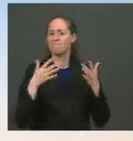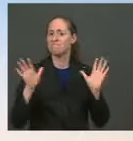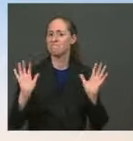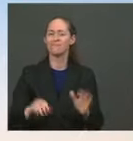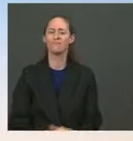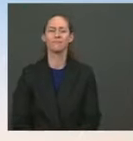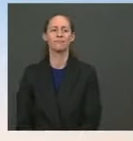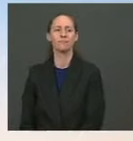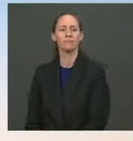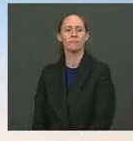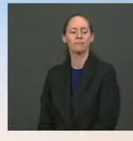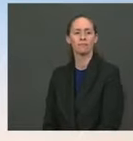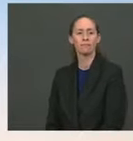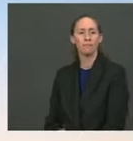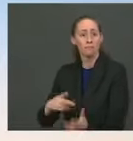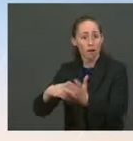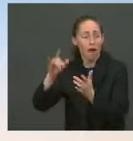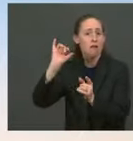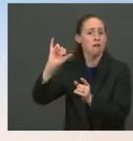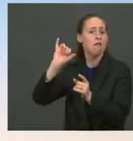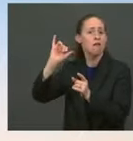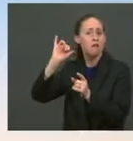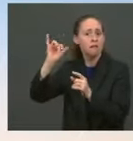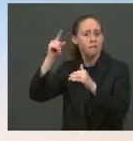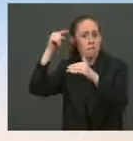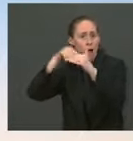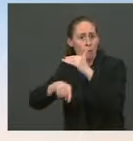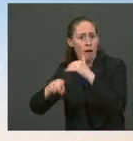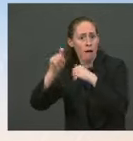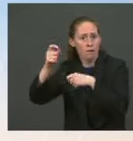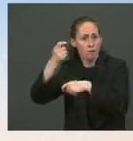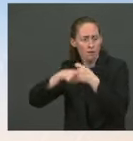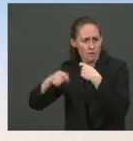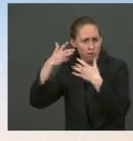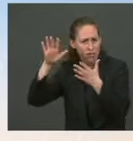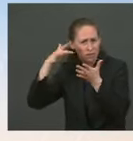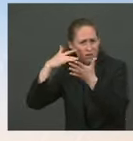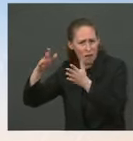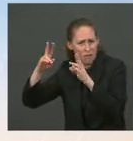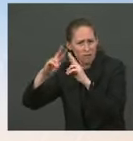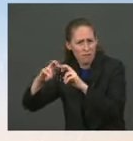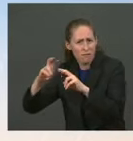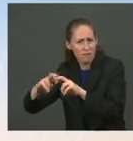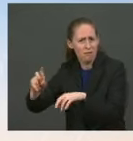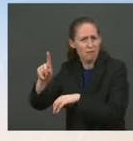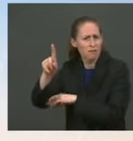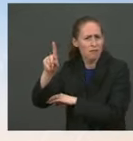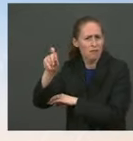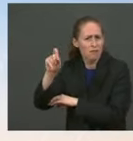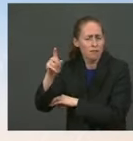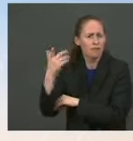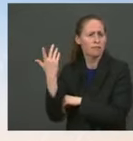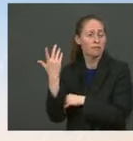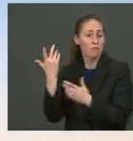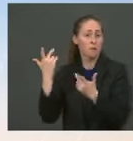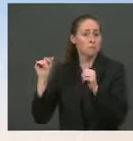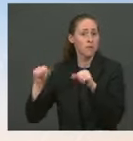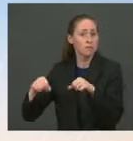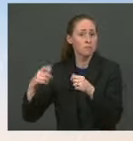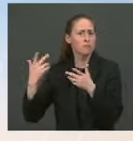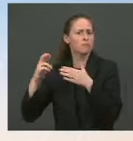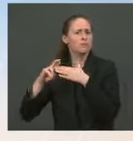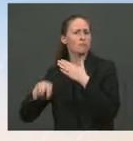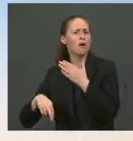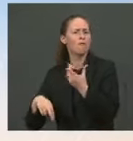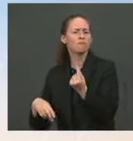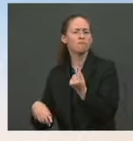pipeline needs to be replaced, and that there is this study ongoing. Would a possible outcome from that study be, a